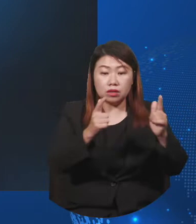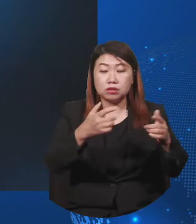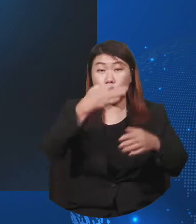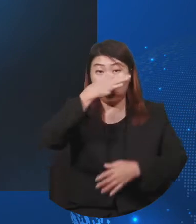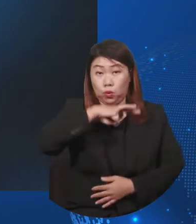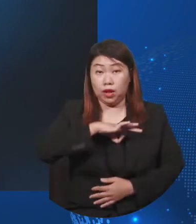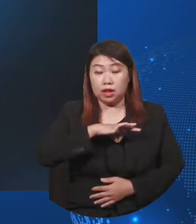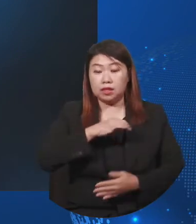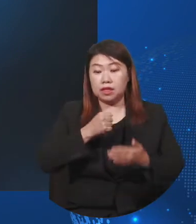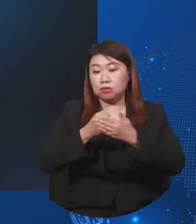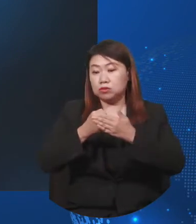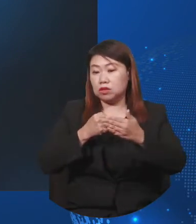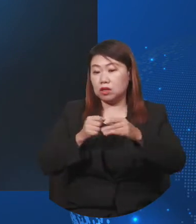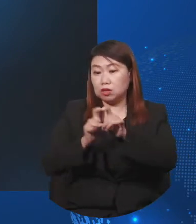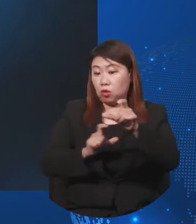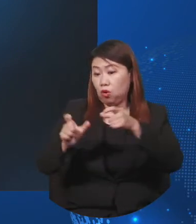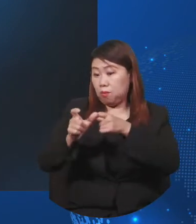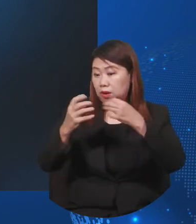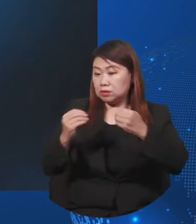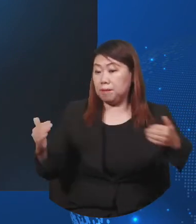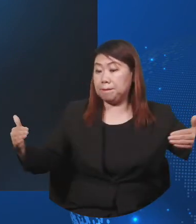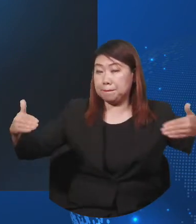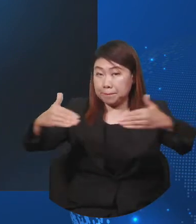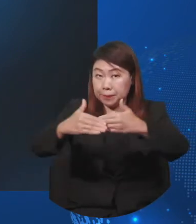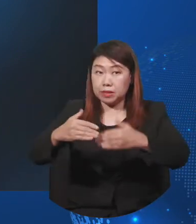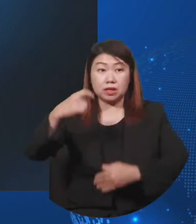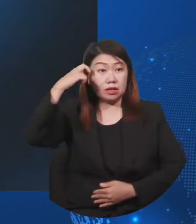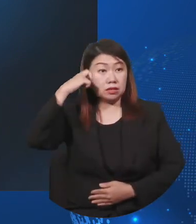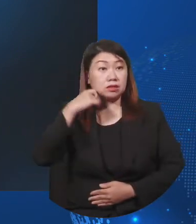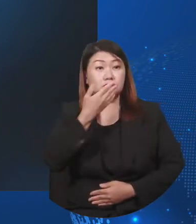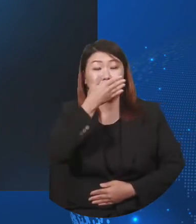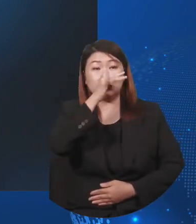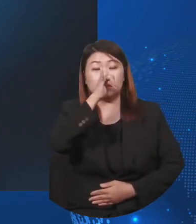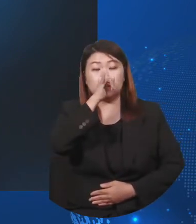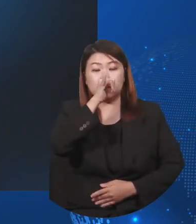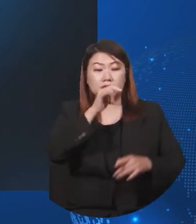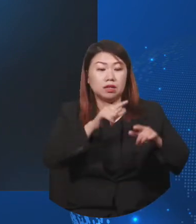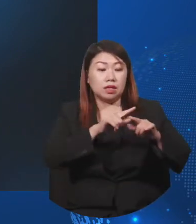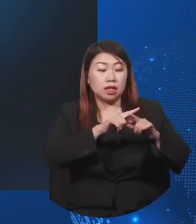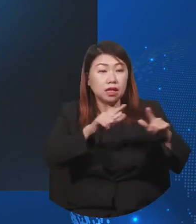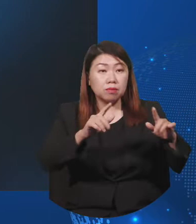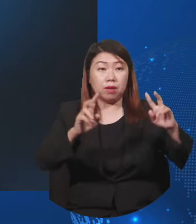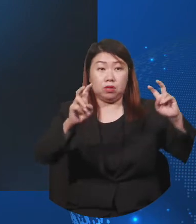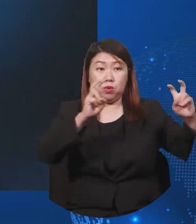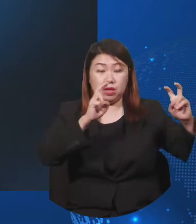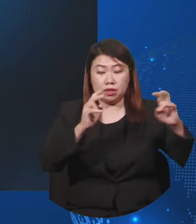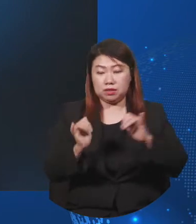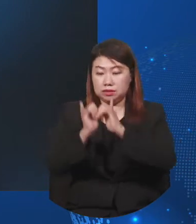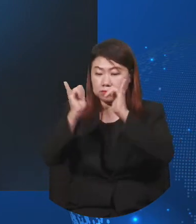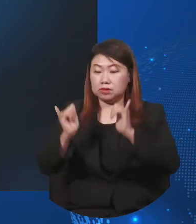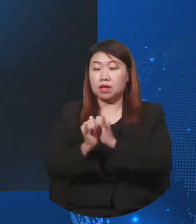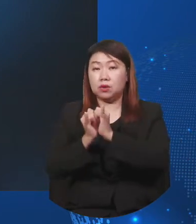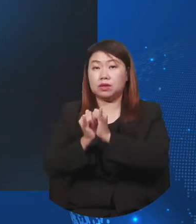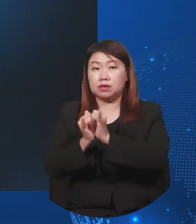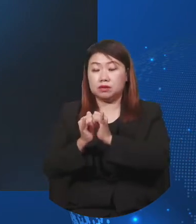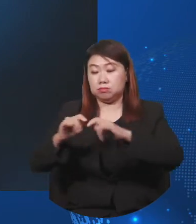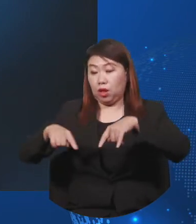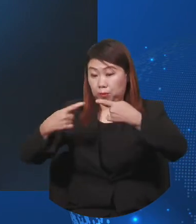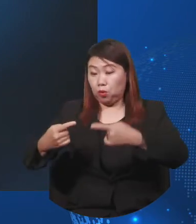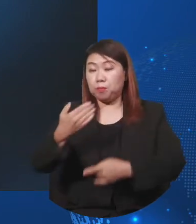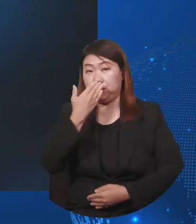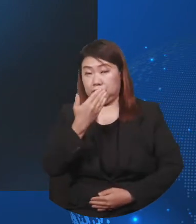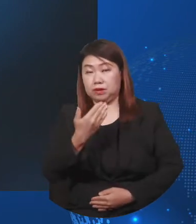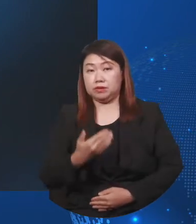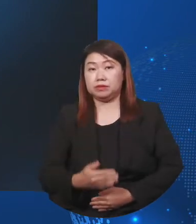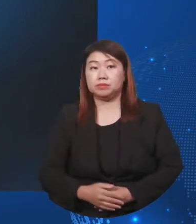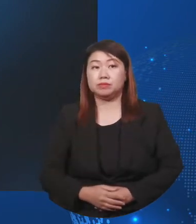of private sector and CSOs. The Southern-led development banks, financial institutions are